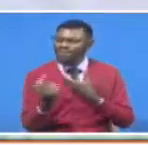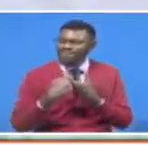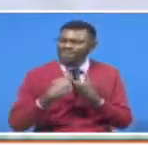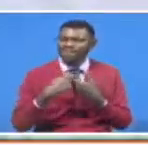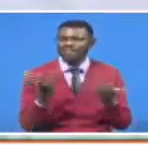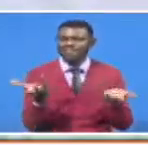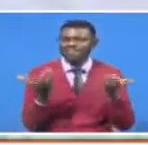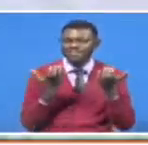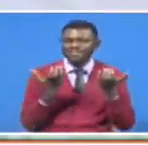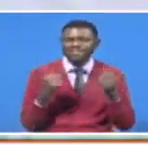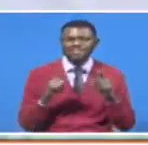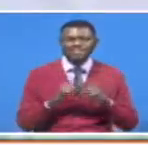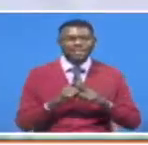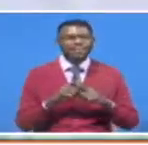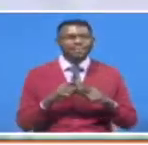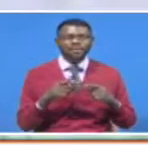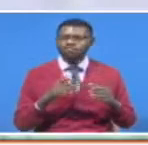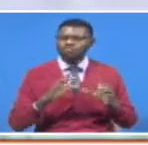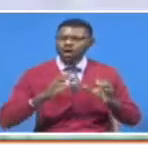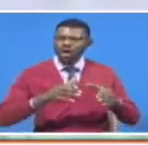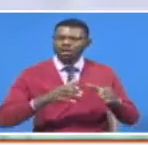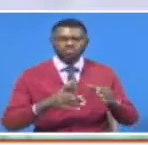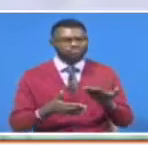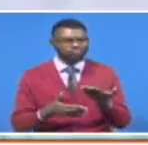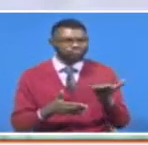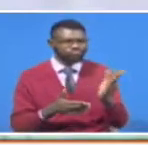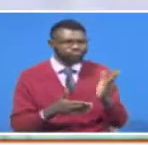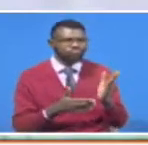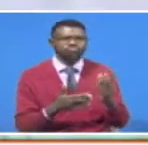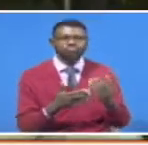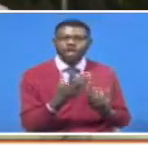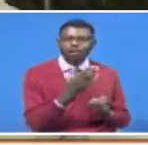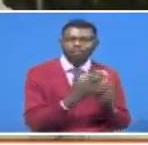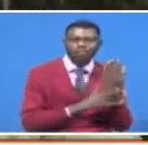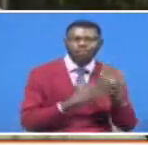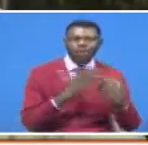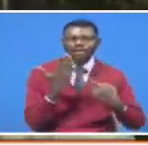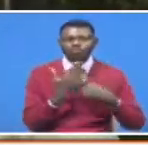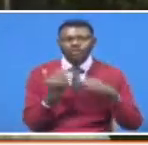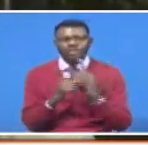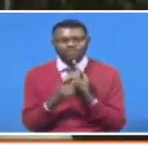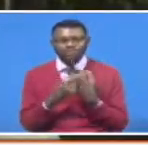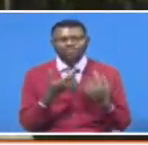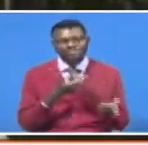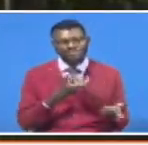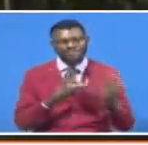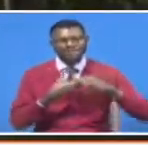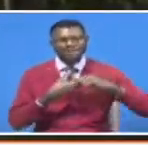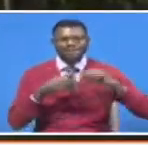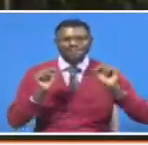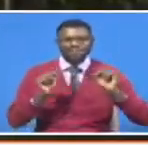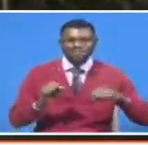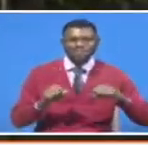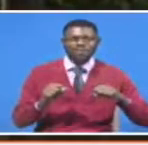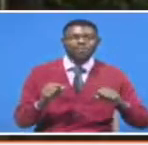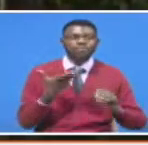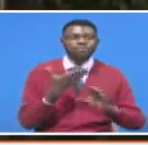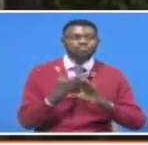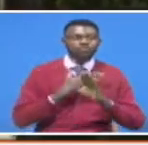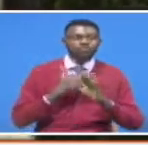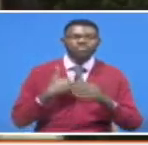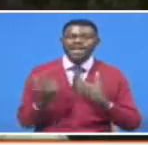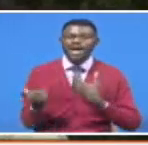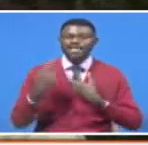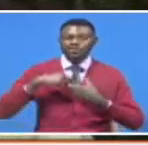need partnership even from the input companies that are producing different technologies. Before I joined FTMA, I was